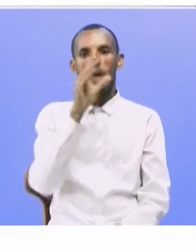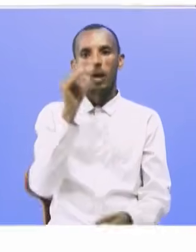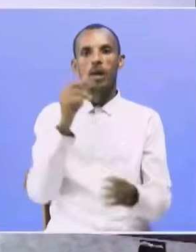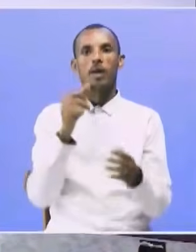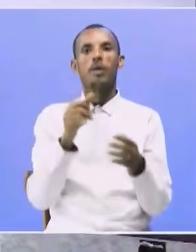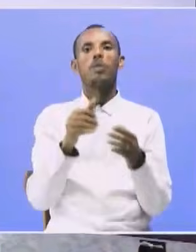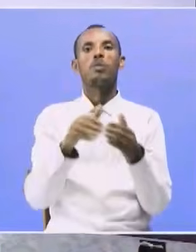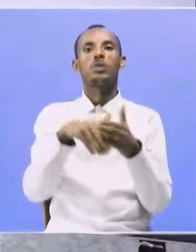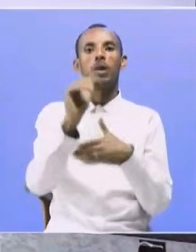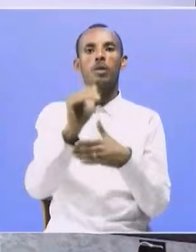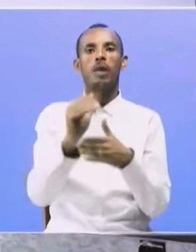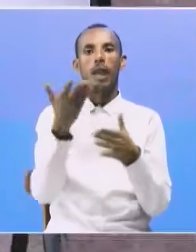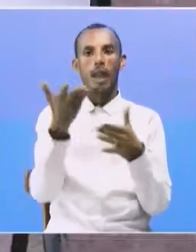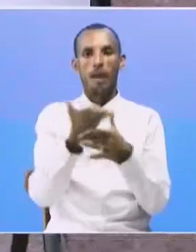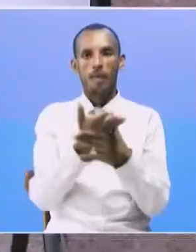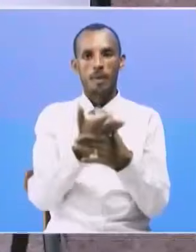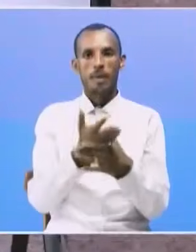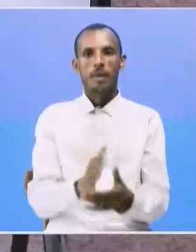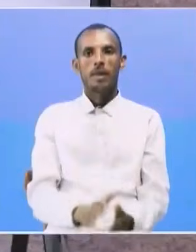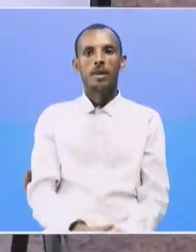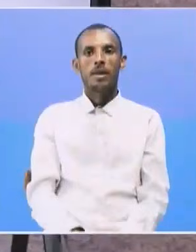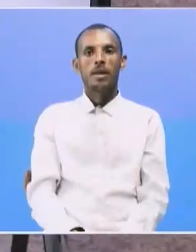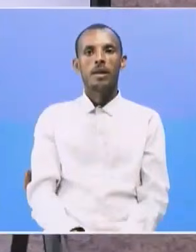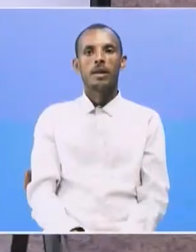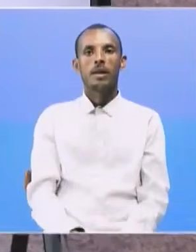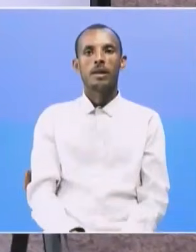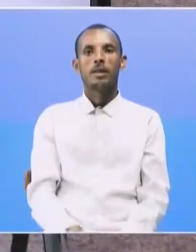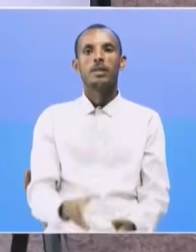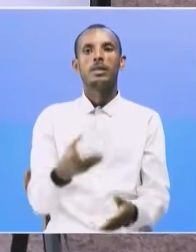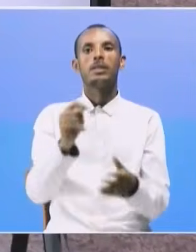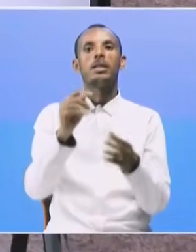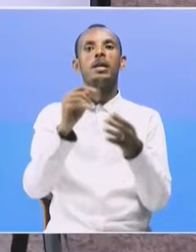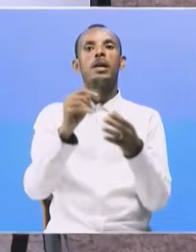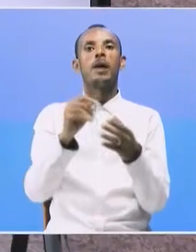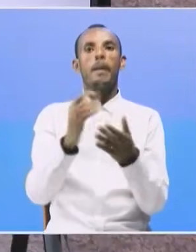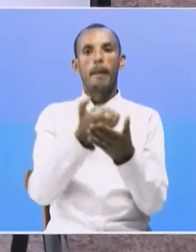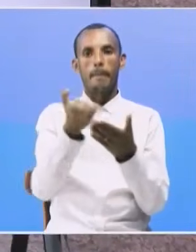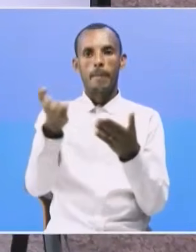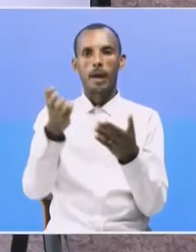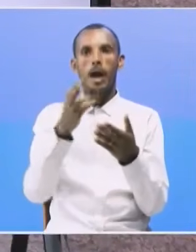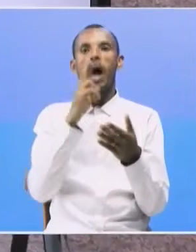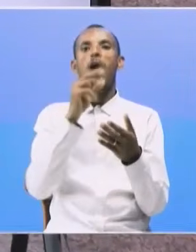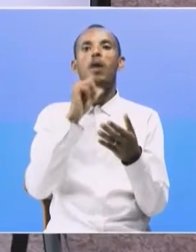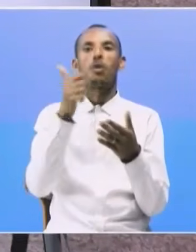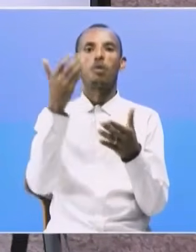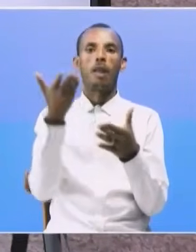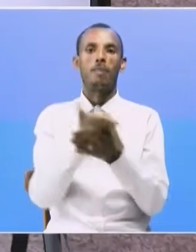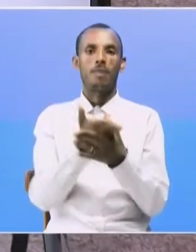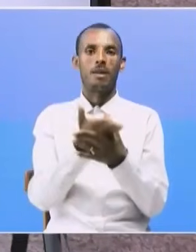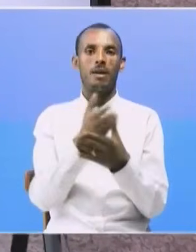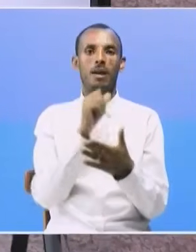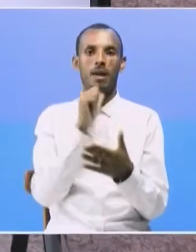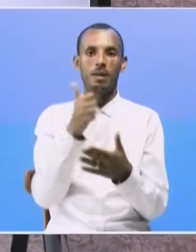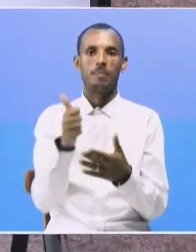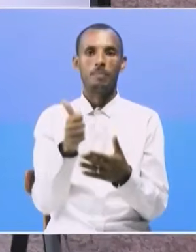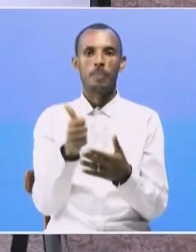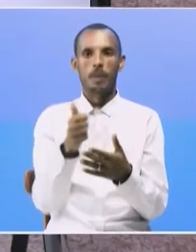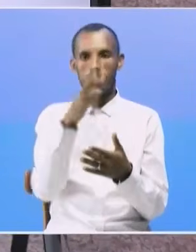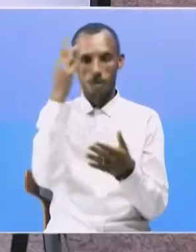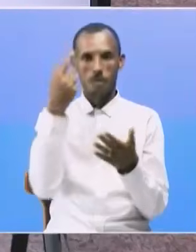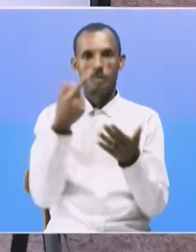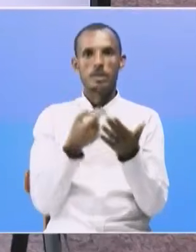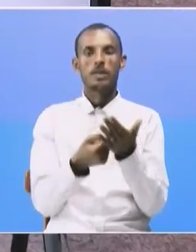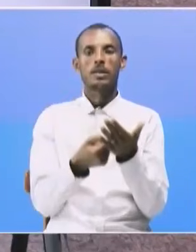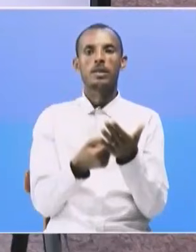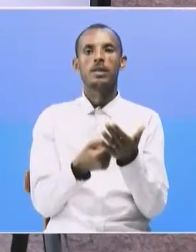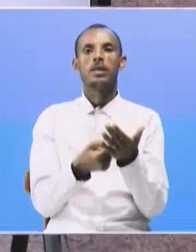limit. So as you can see, the members of these sets are not limited, it's unlimited. Because of that,